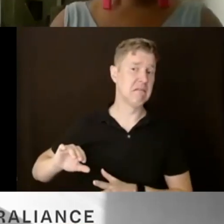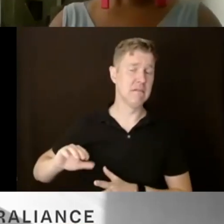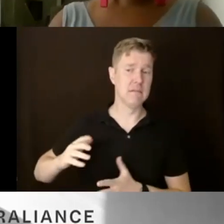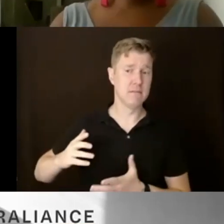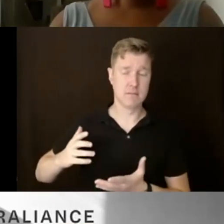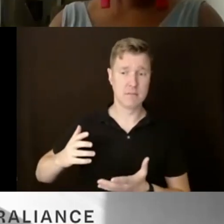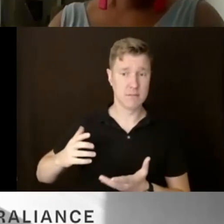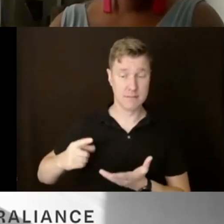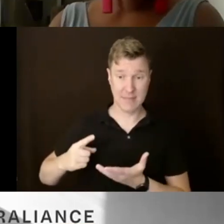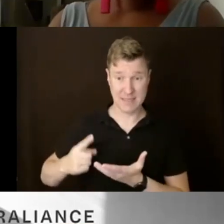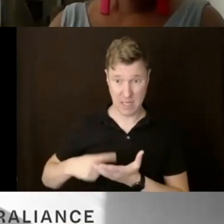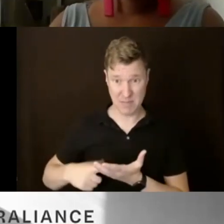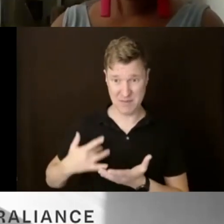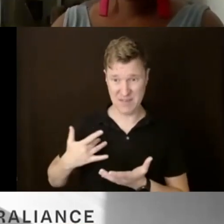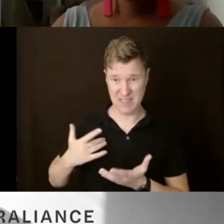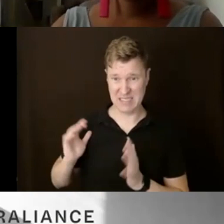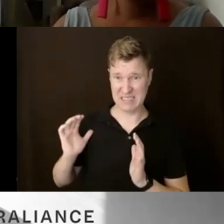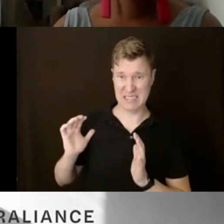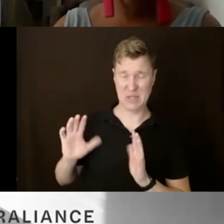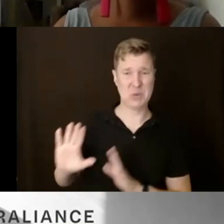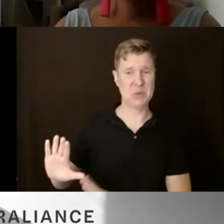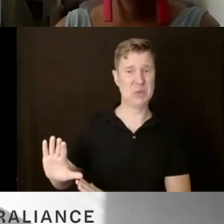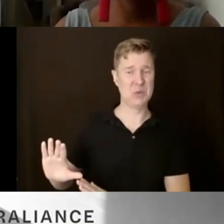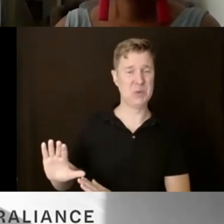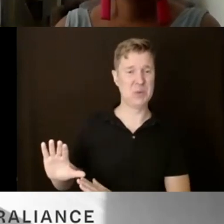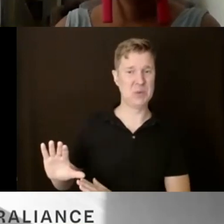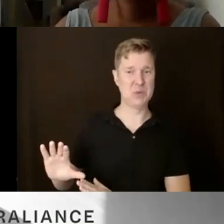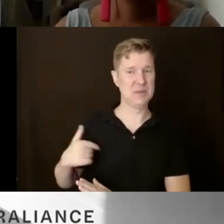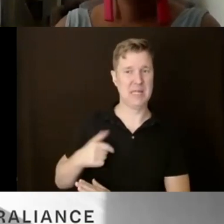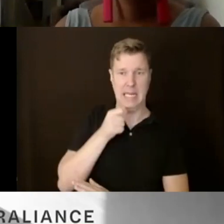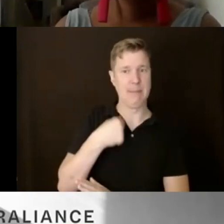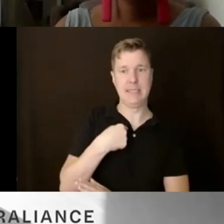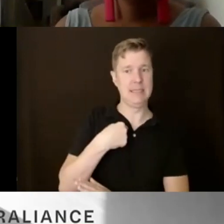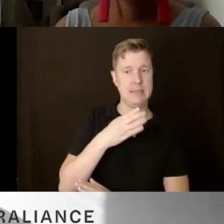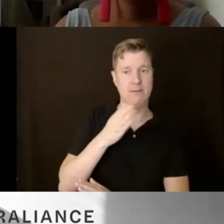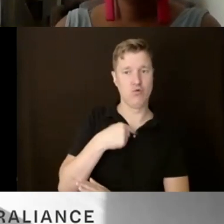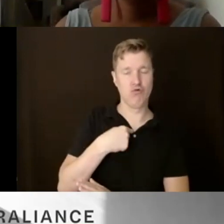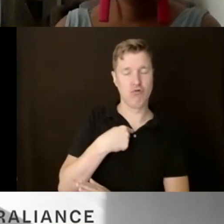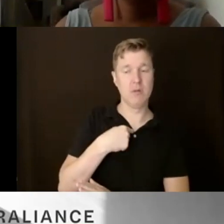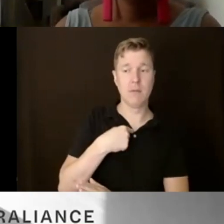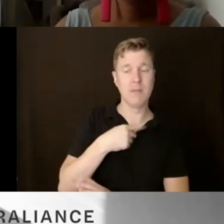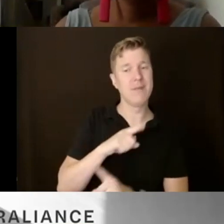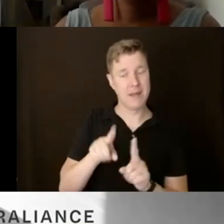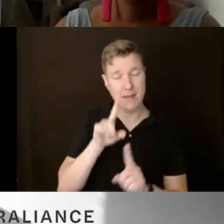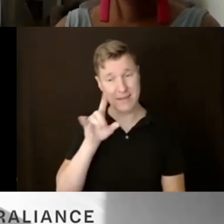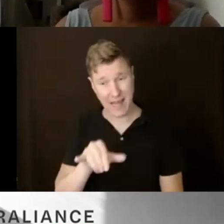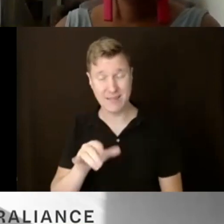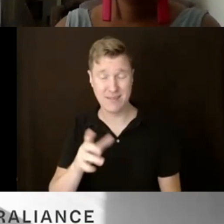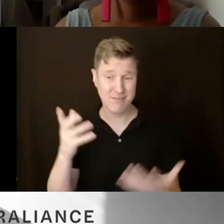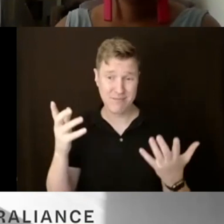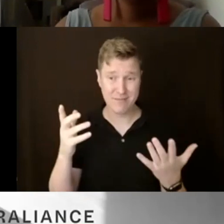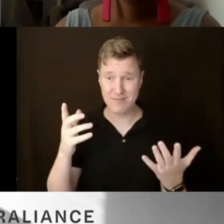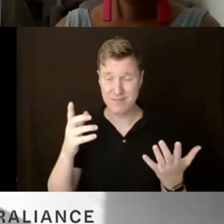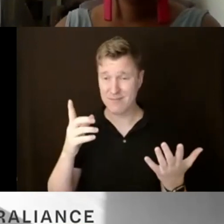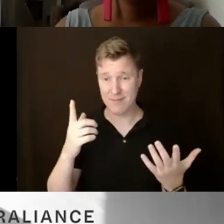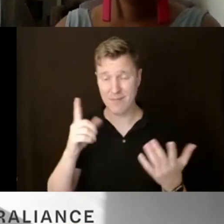and sometimes feel that they're immune to it. So I think that's just something, a reality that we are up against, and we may be up